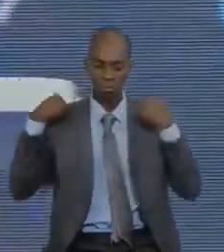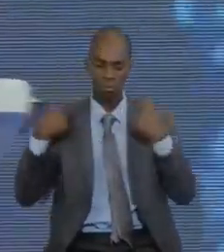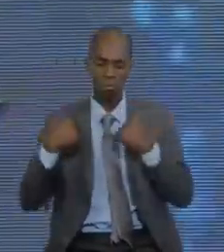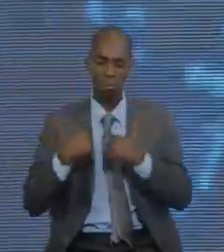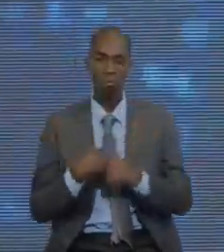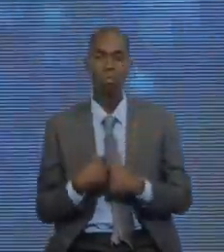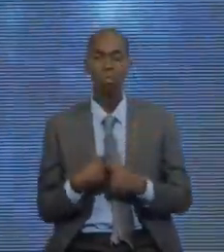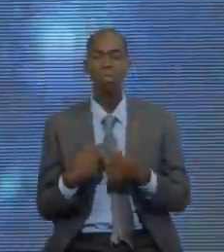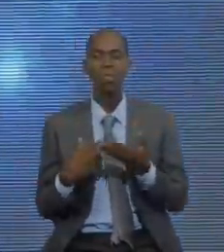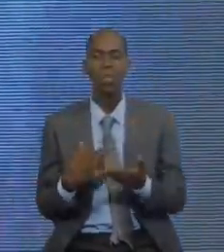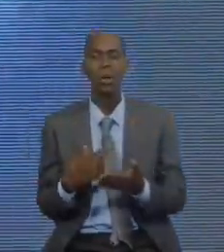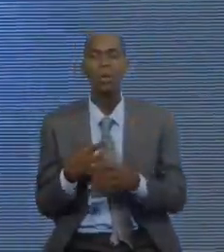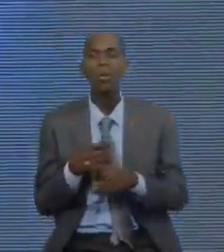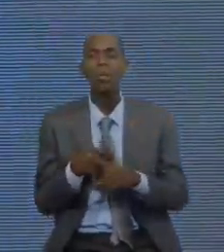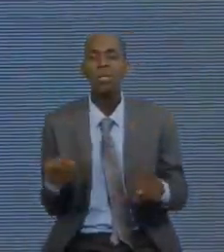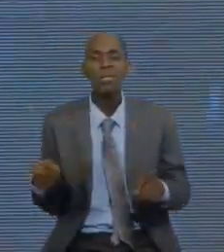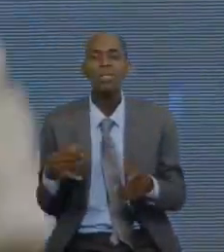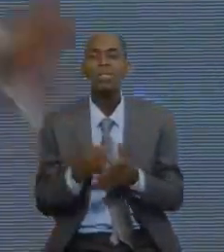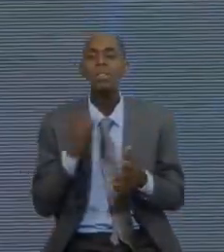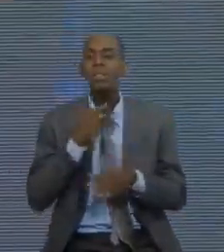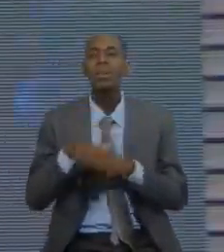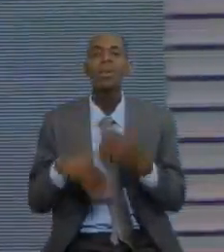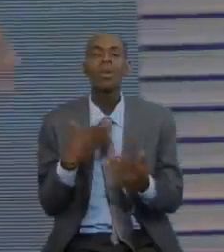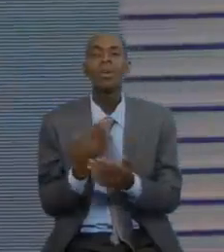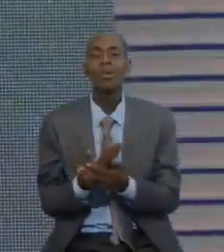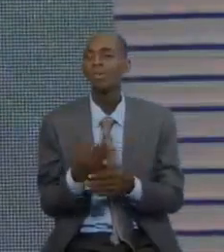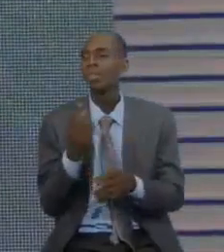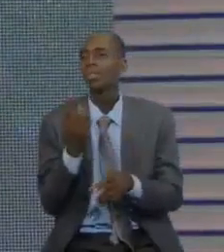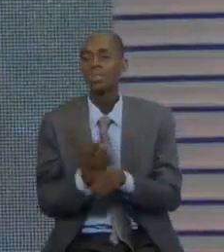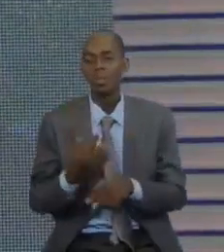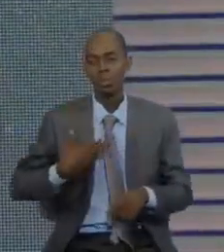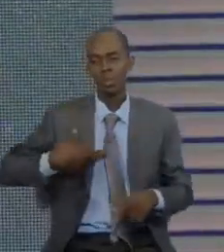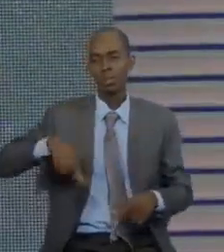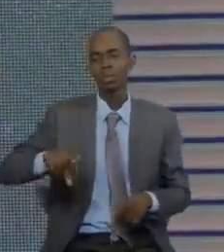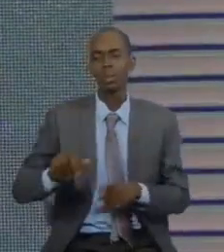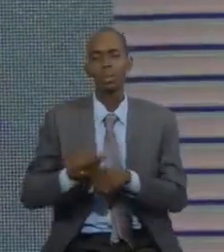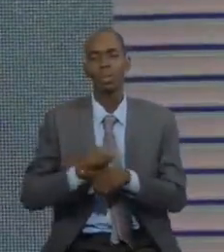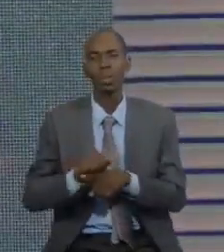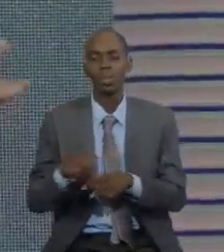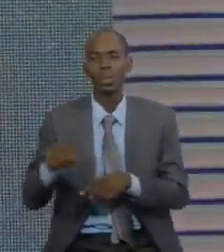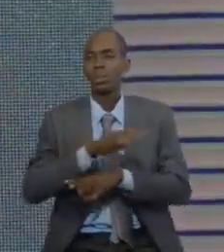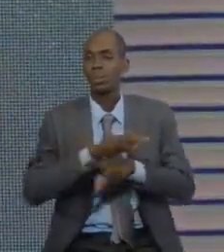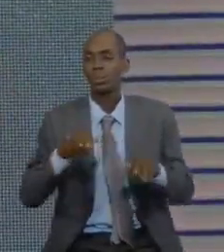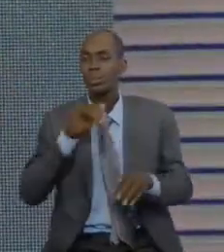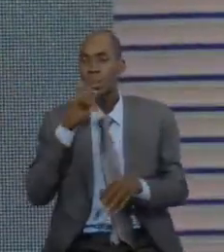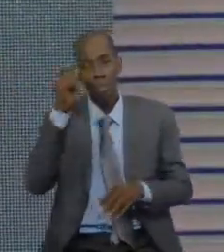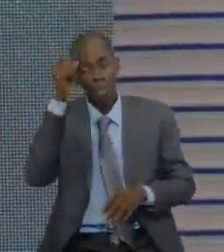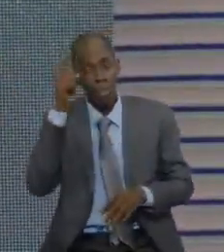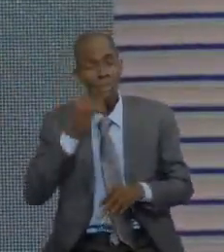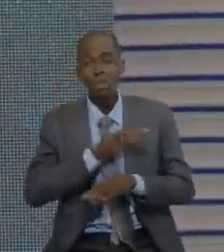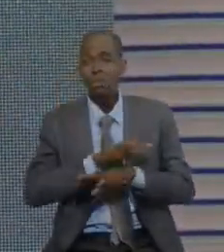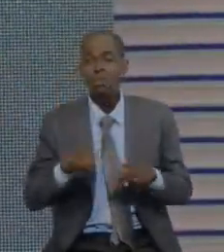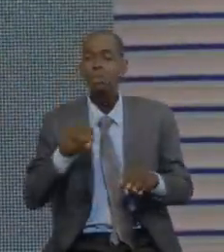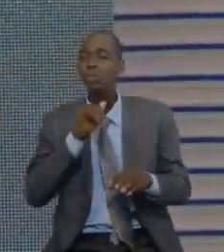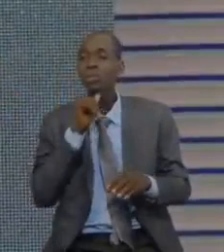But it's all ornament. They do not understand and they do not plug in to